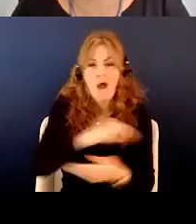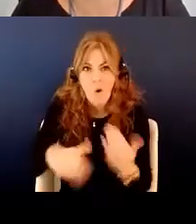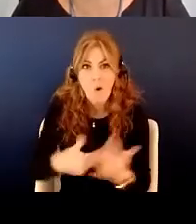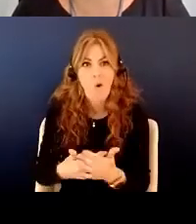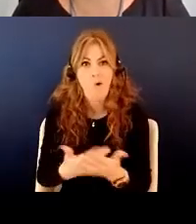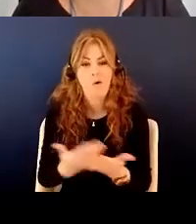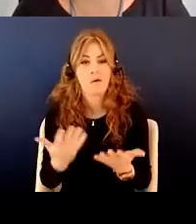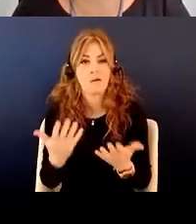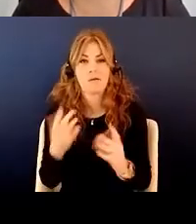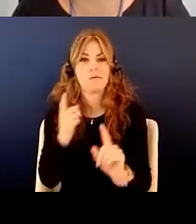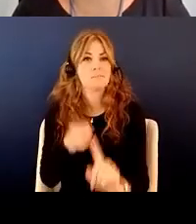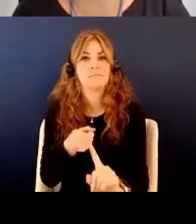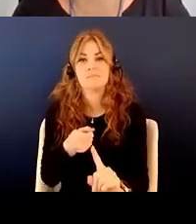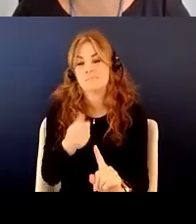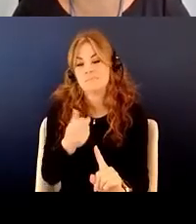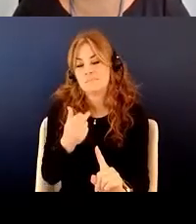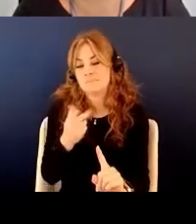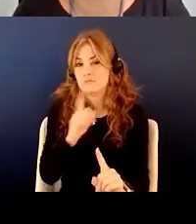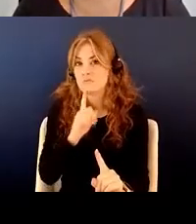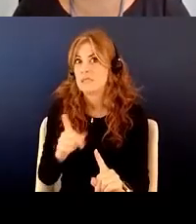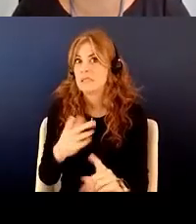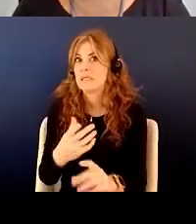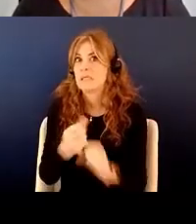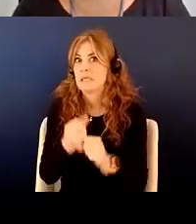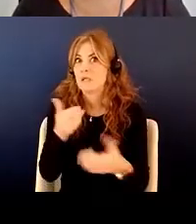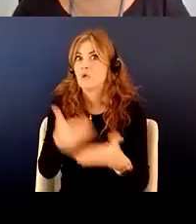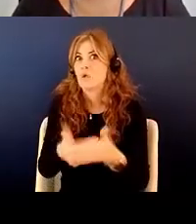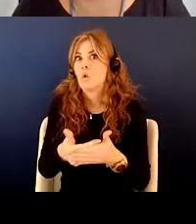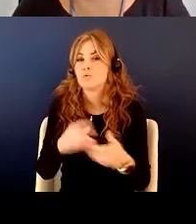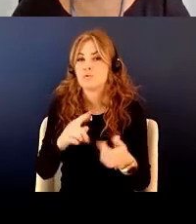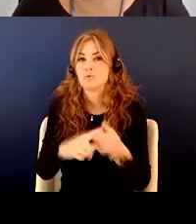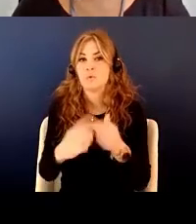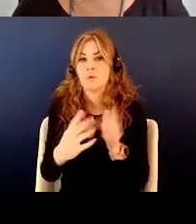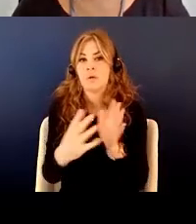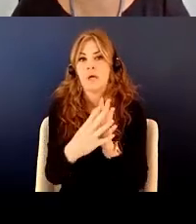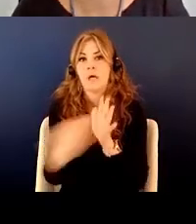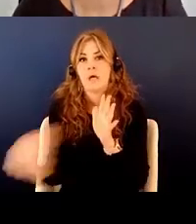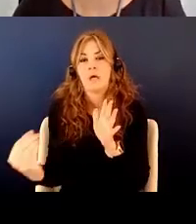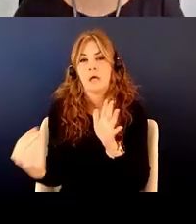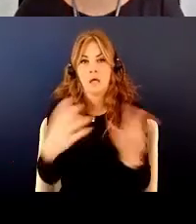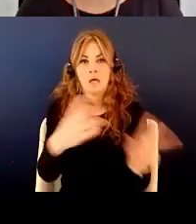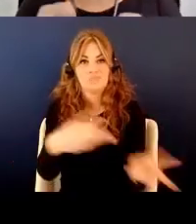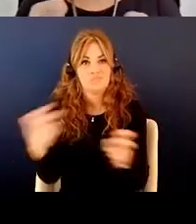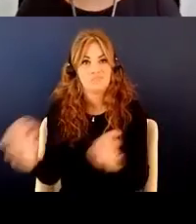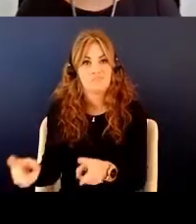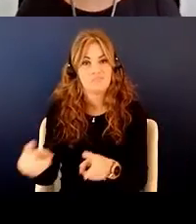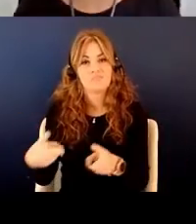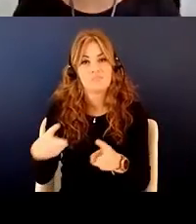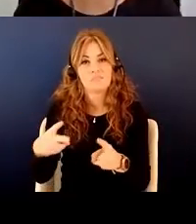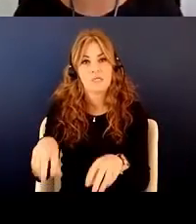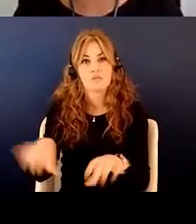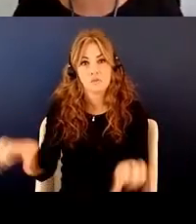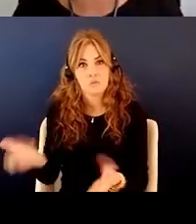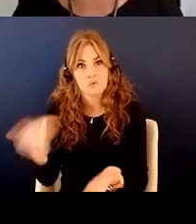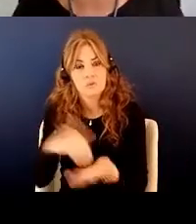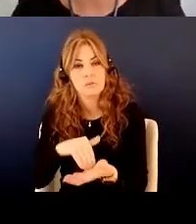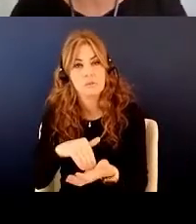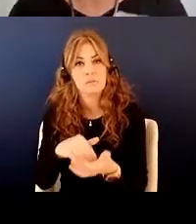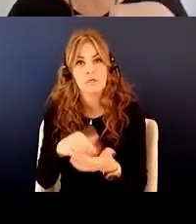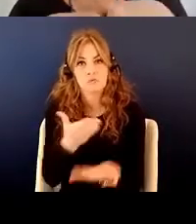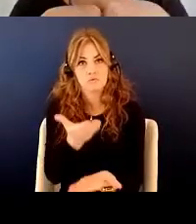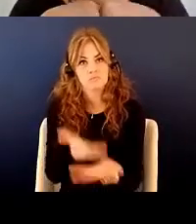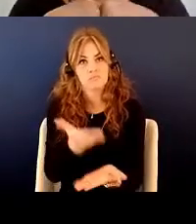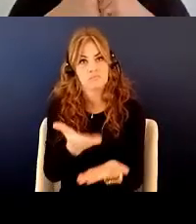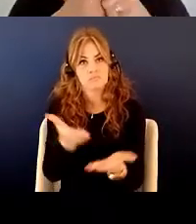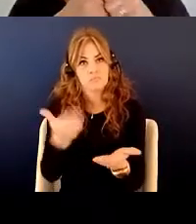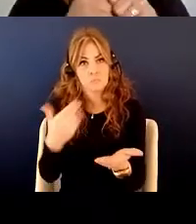realistic goal is to actually get as close to a representative sample as possible and to make the case that we have done that.